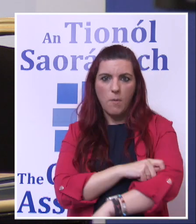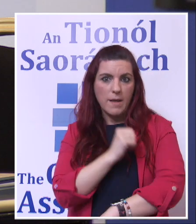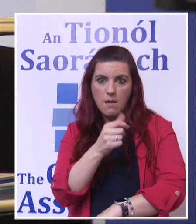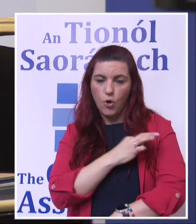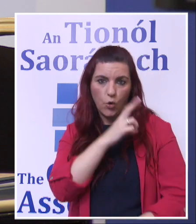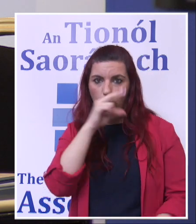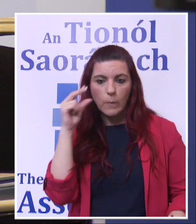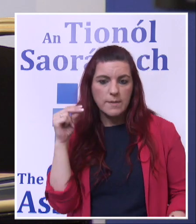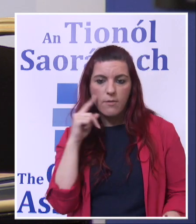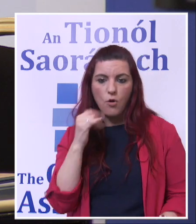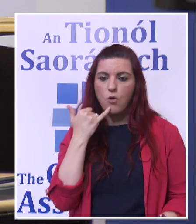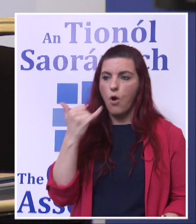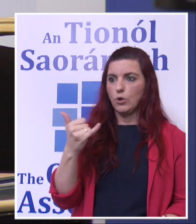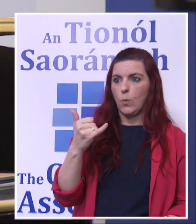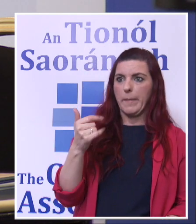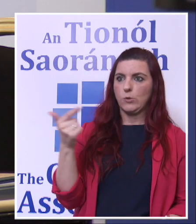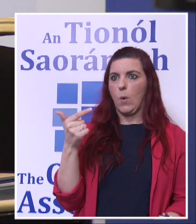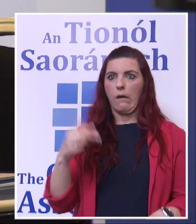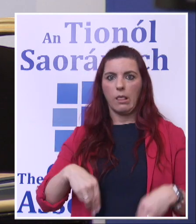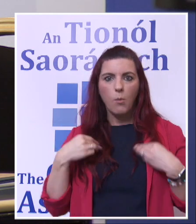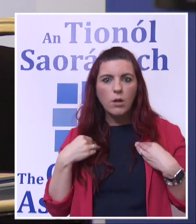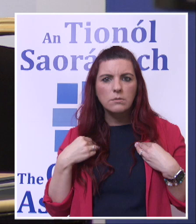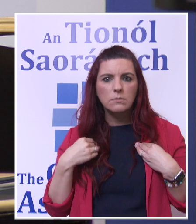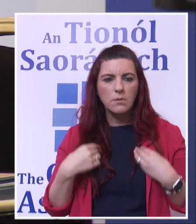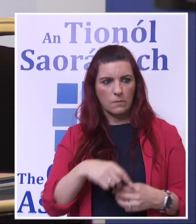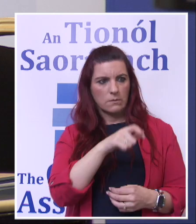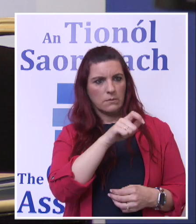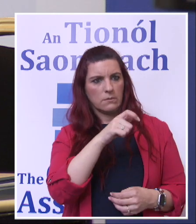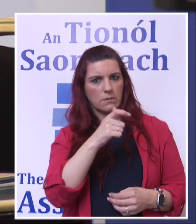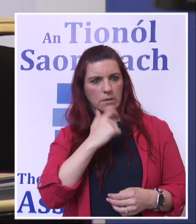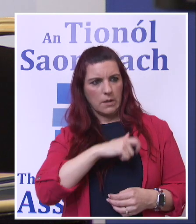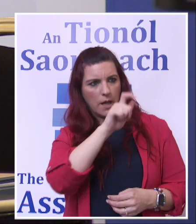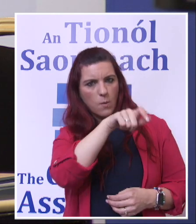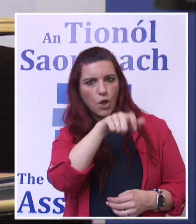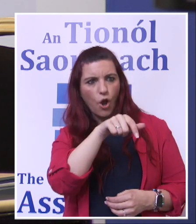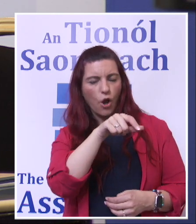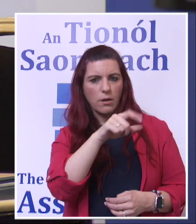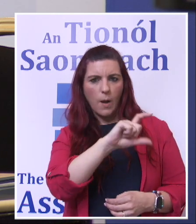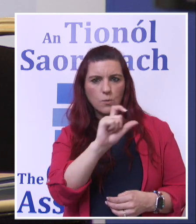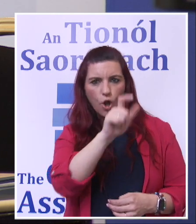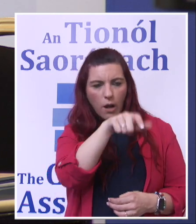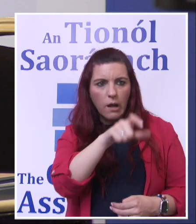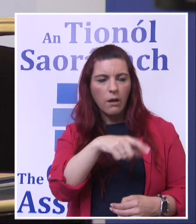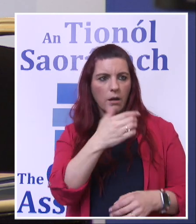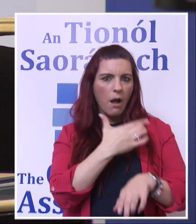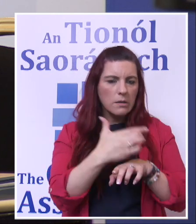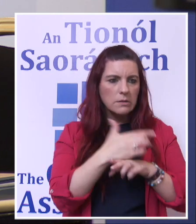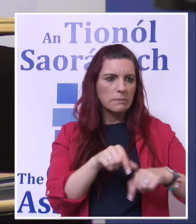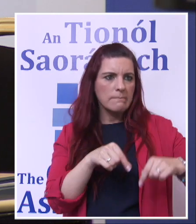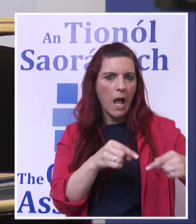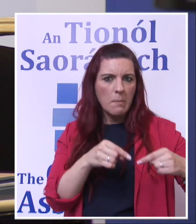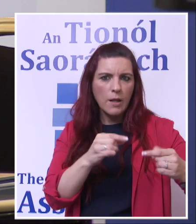news that they're calling to you about. So the councillor is constantly firefighting and trying to find